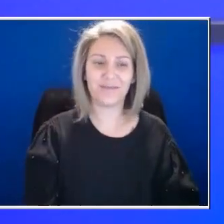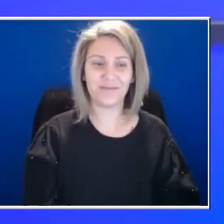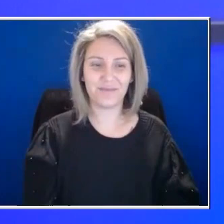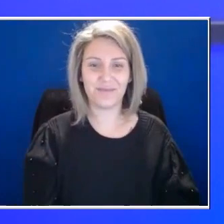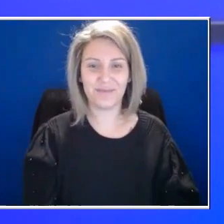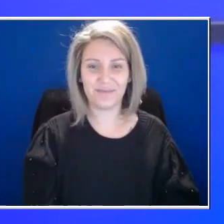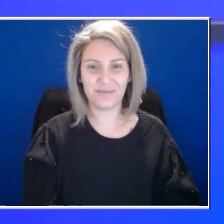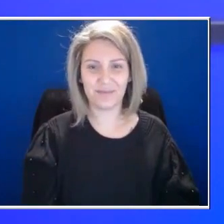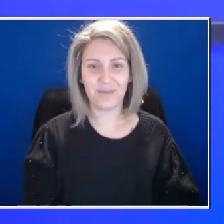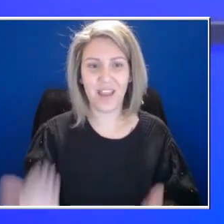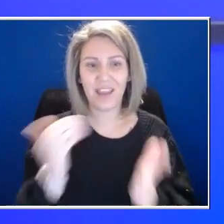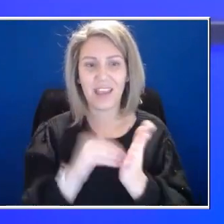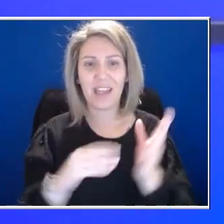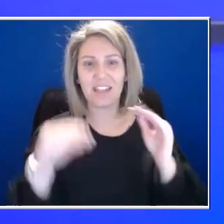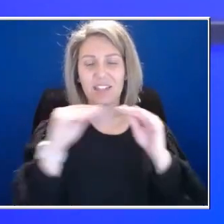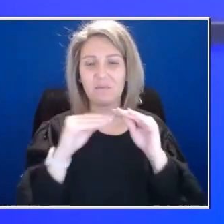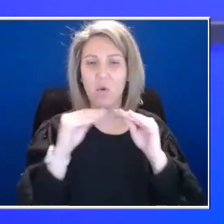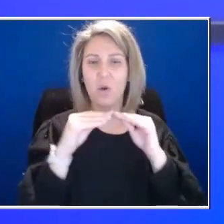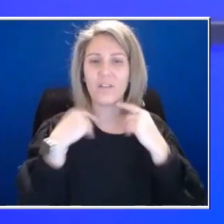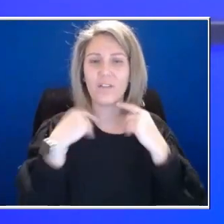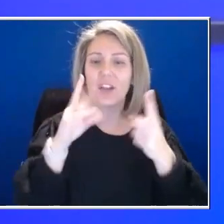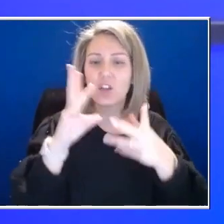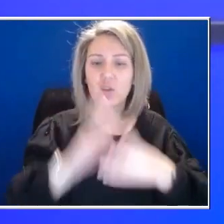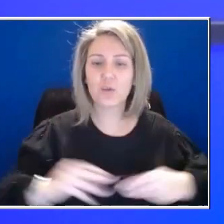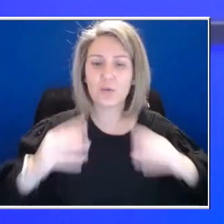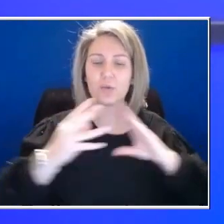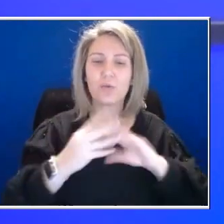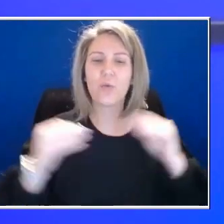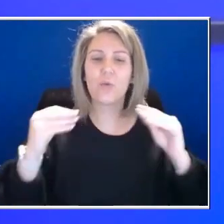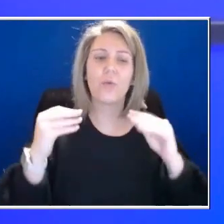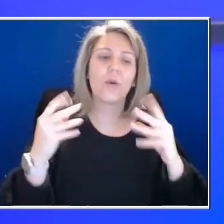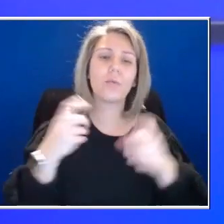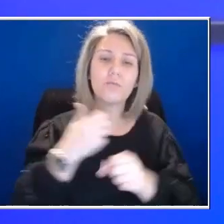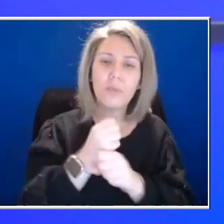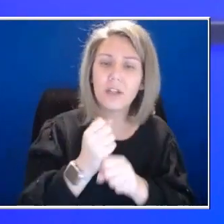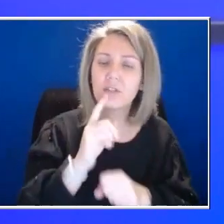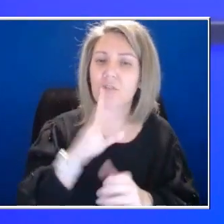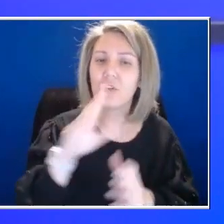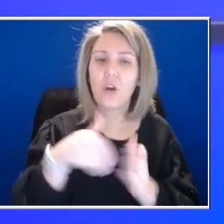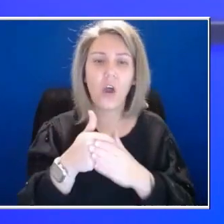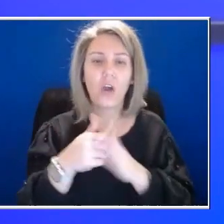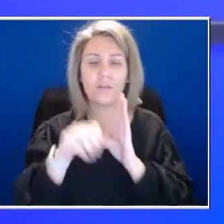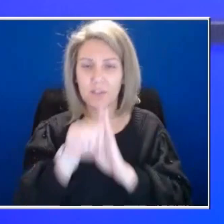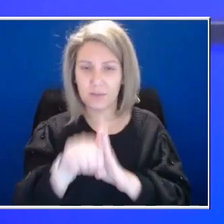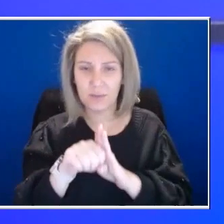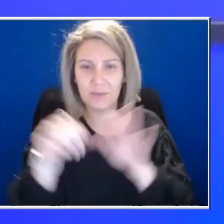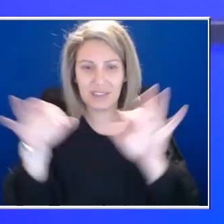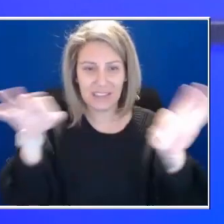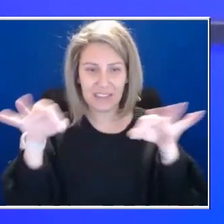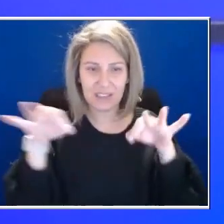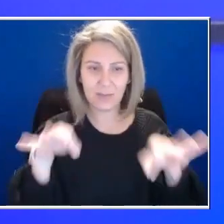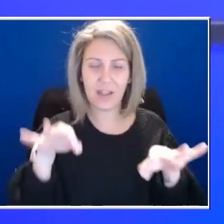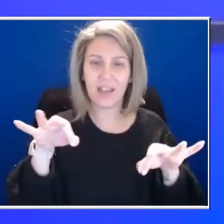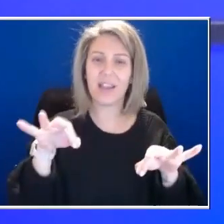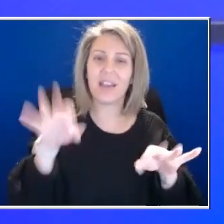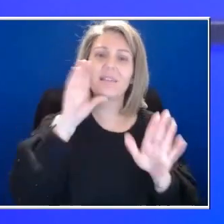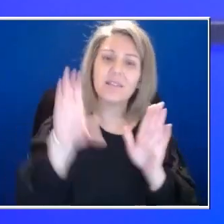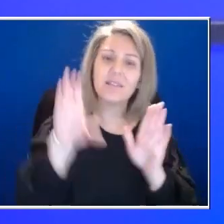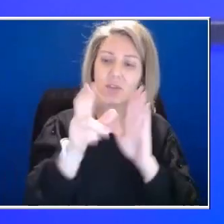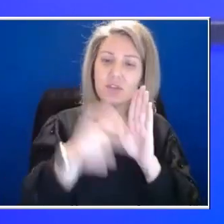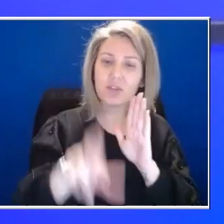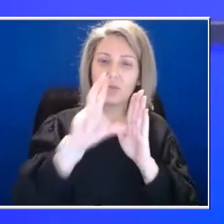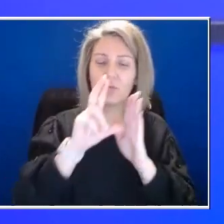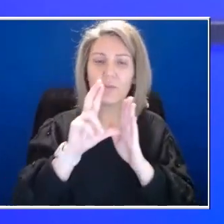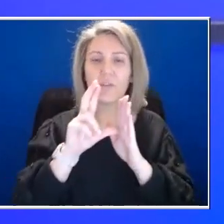more of telling your story, making sure that all your symptoms are explained. Imaging is reviewed thoroughly if you